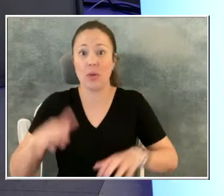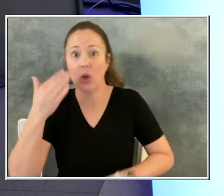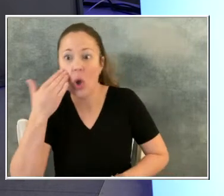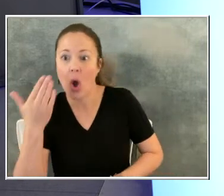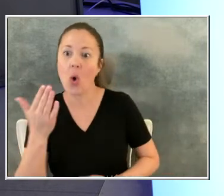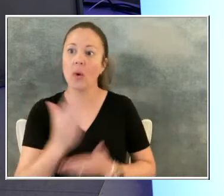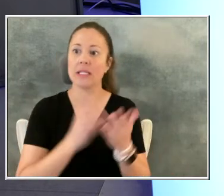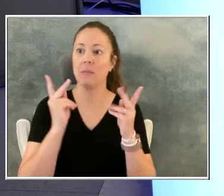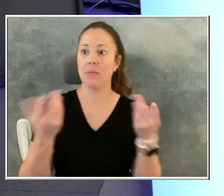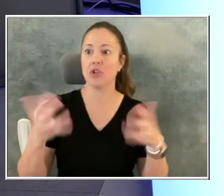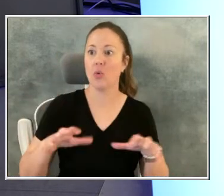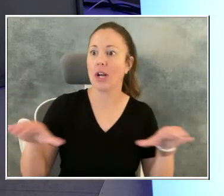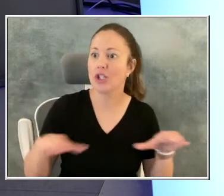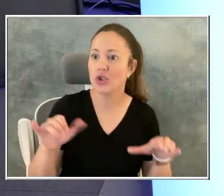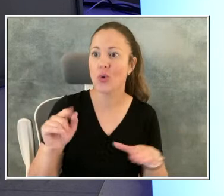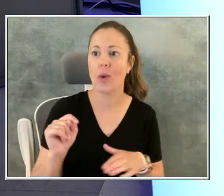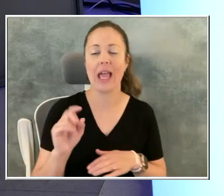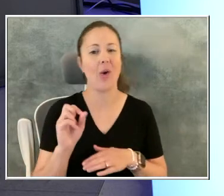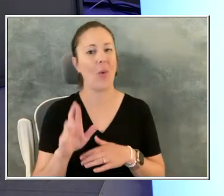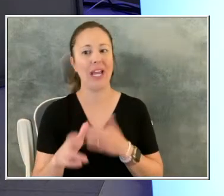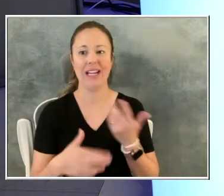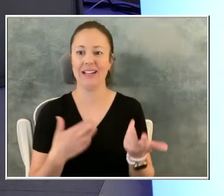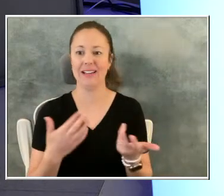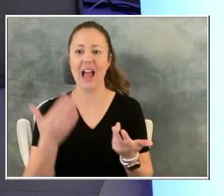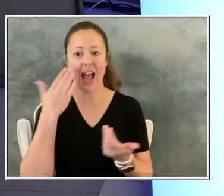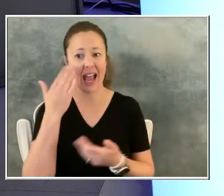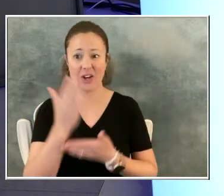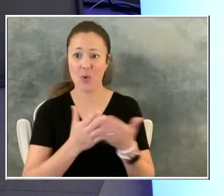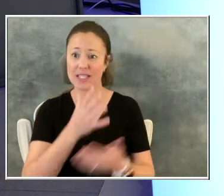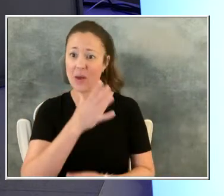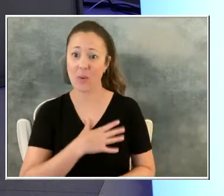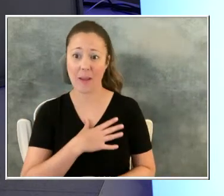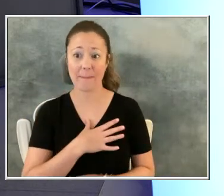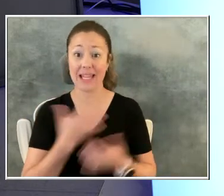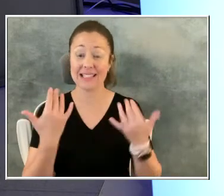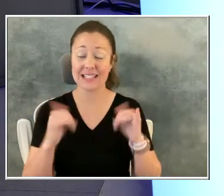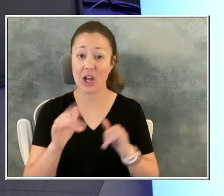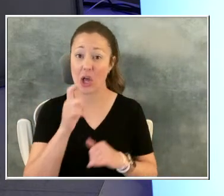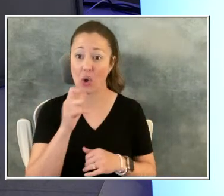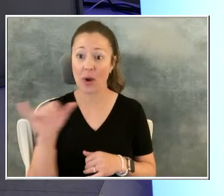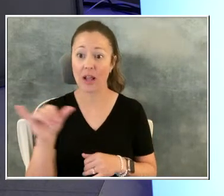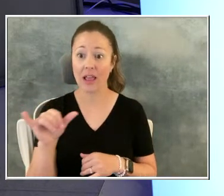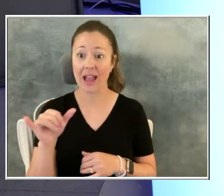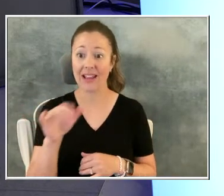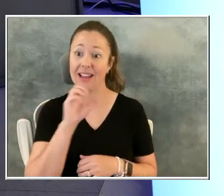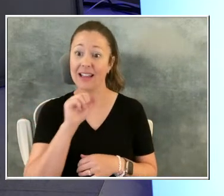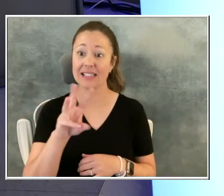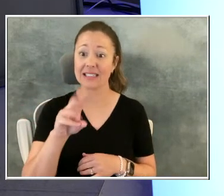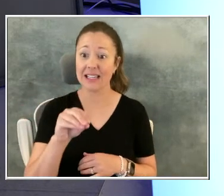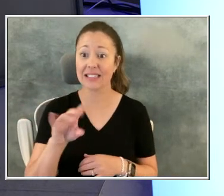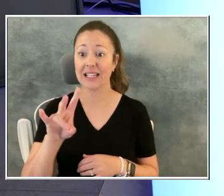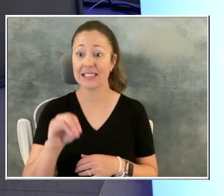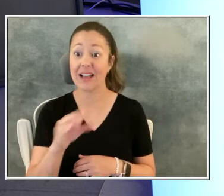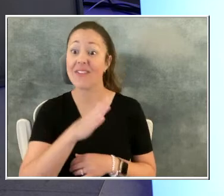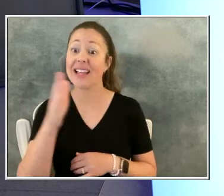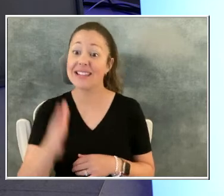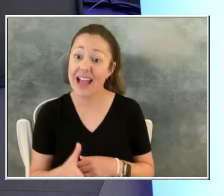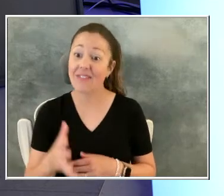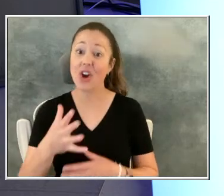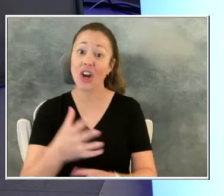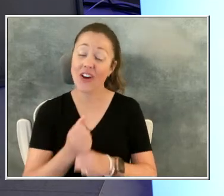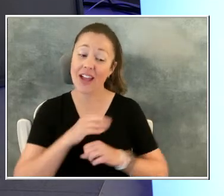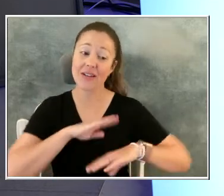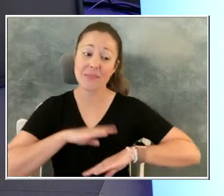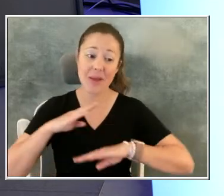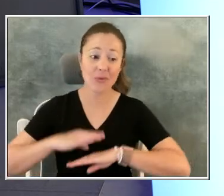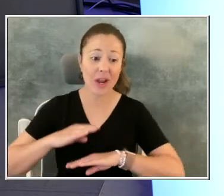do it? They're just, I know women still to this day who are in their 60s, 70s and have never gotten one. So what are you hearing